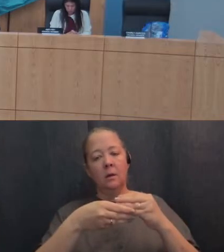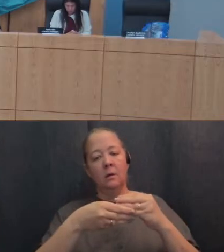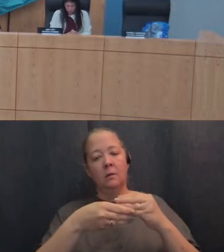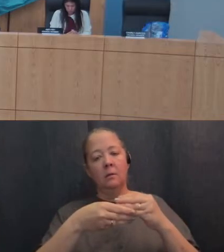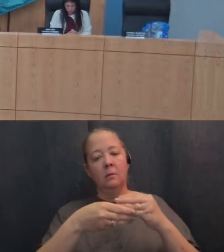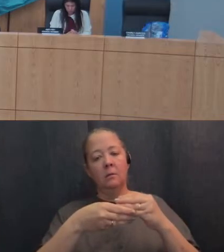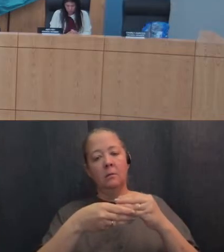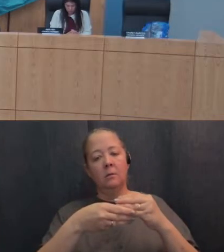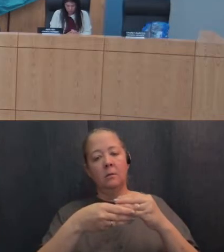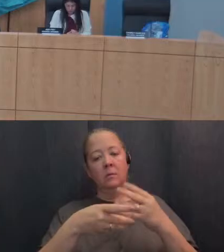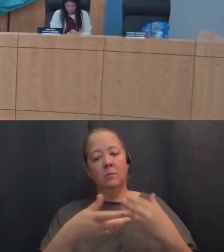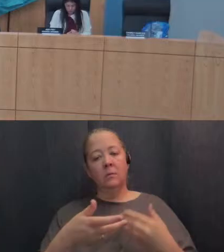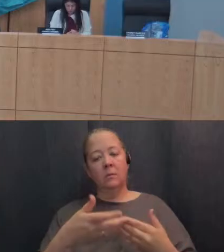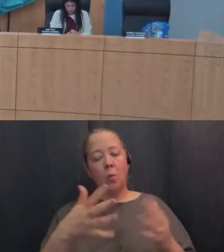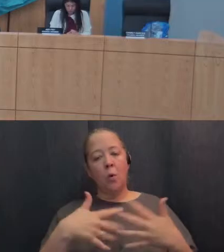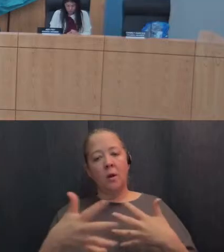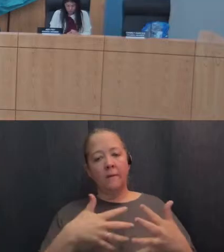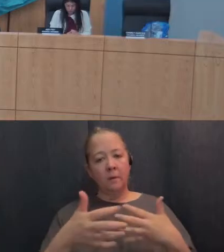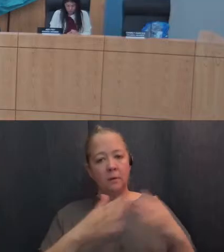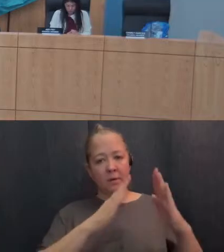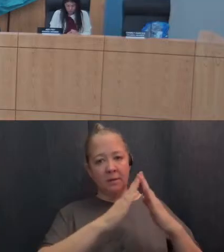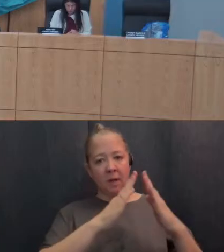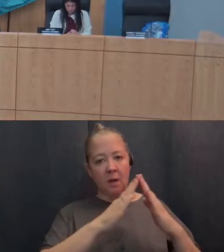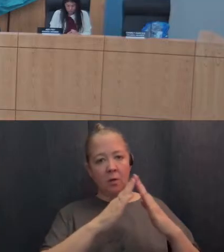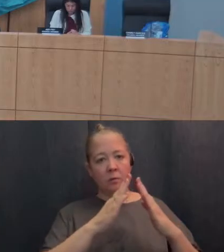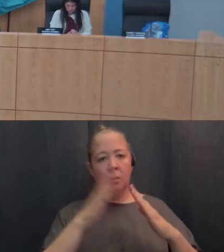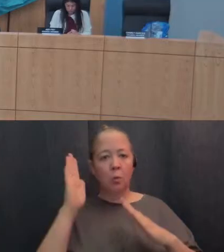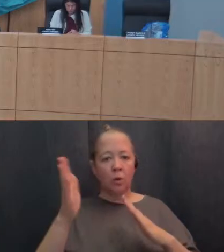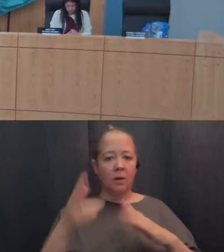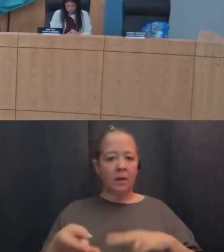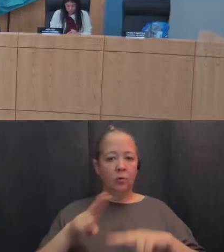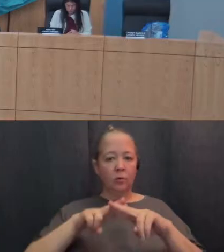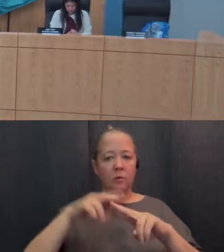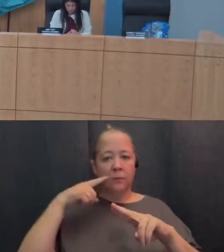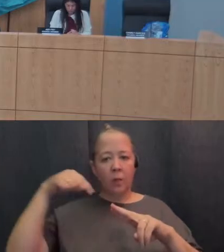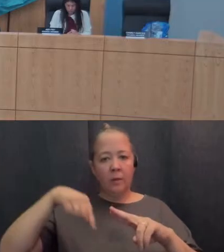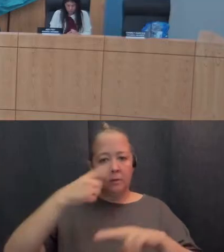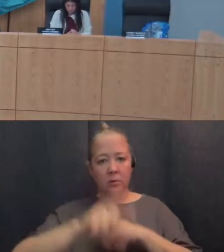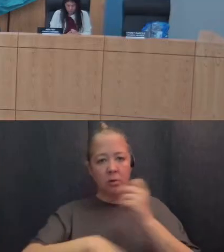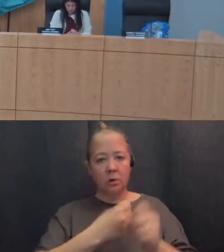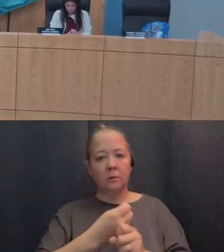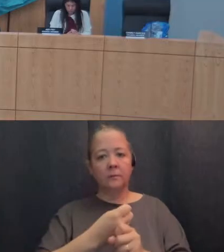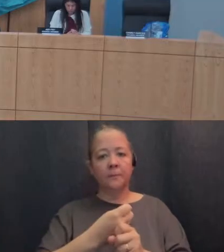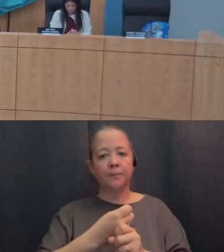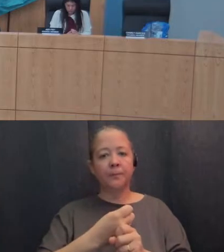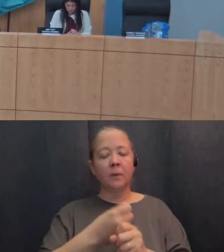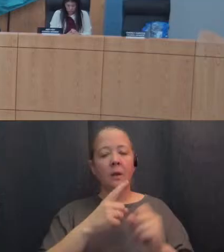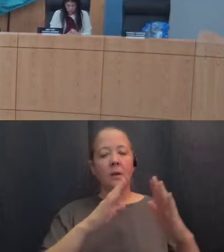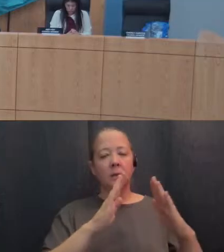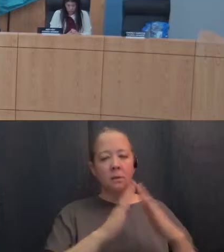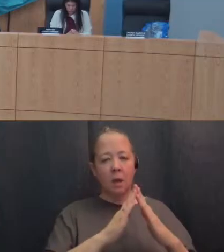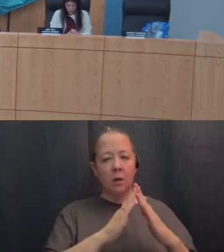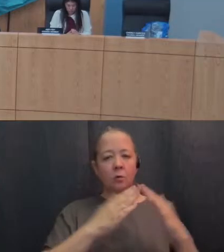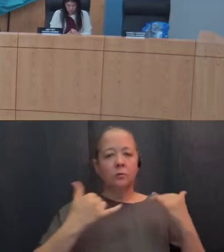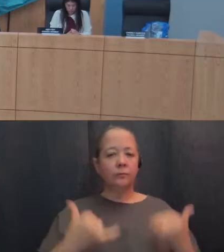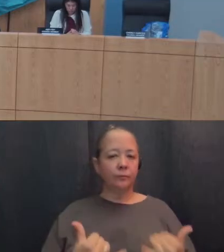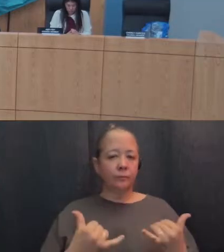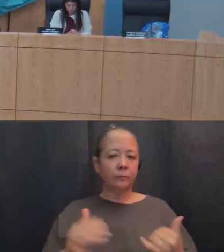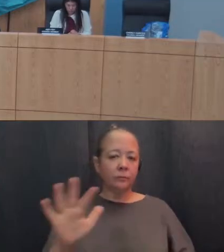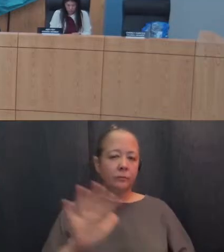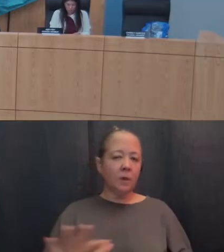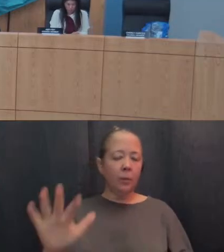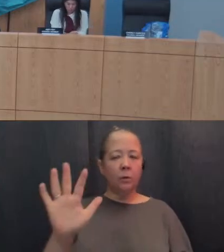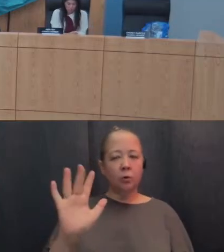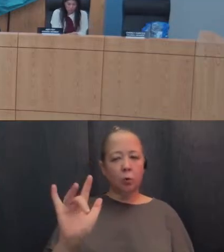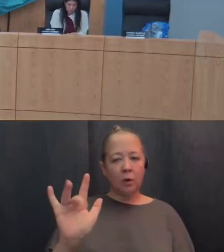whatever the town increases this year. The town is currently about 25 to 28%